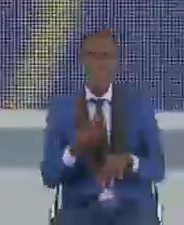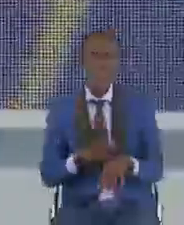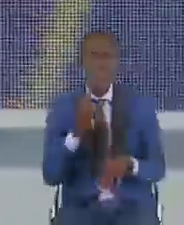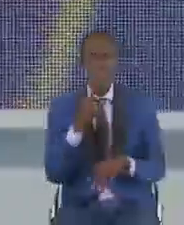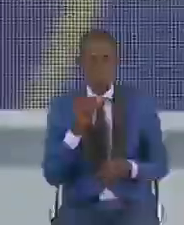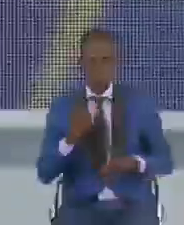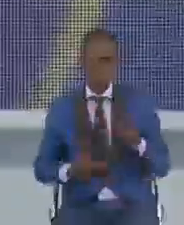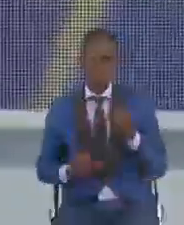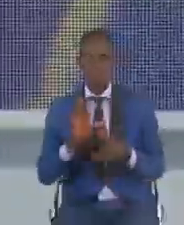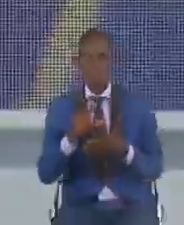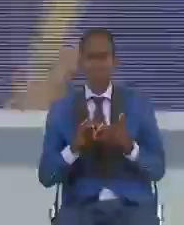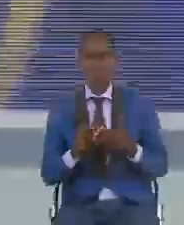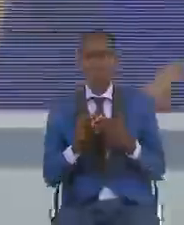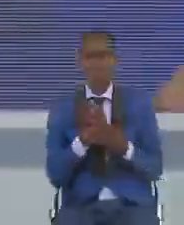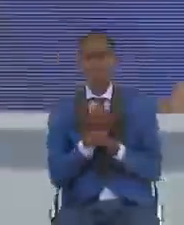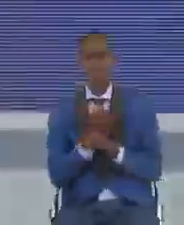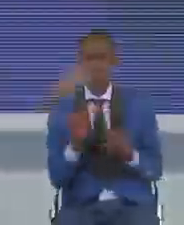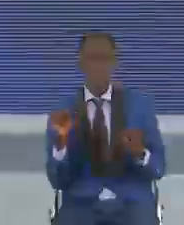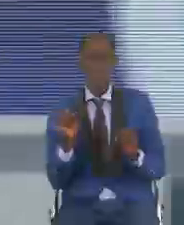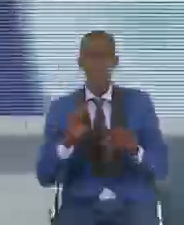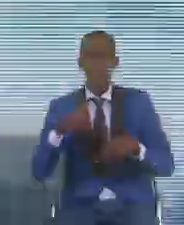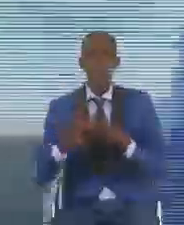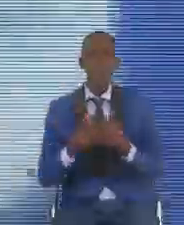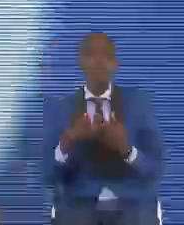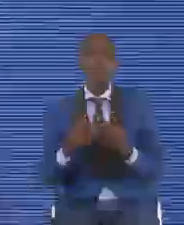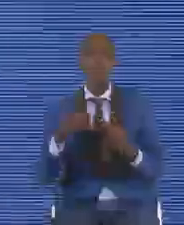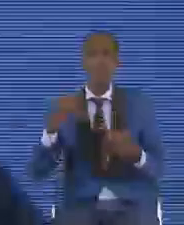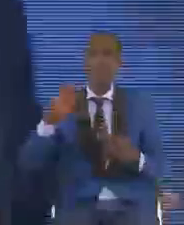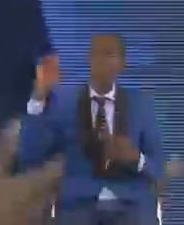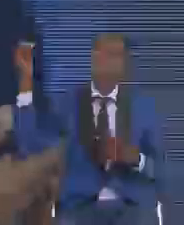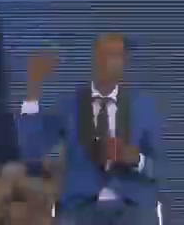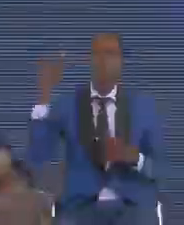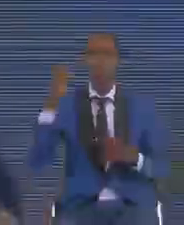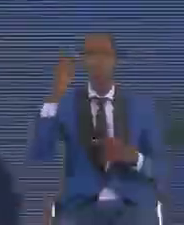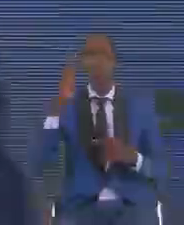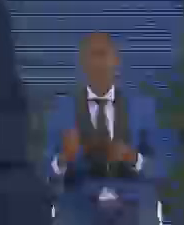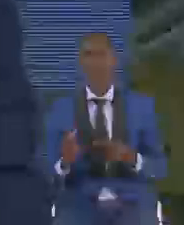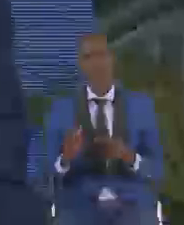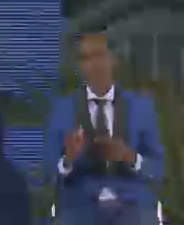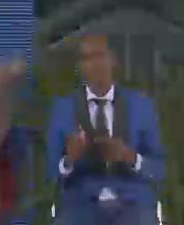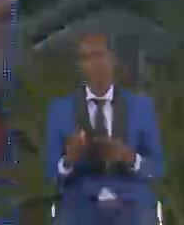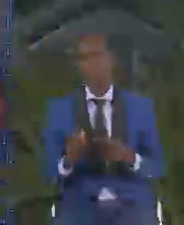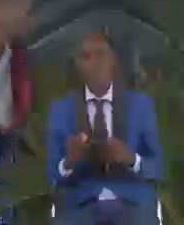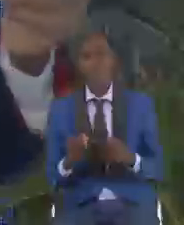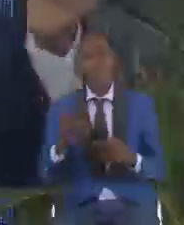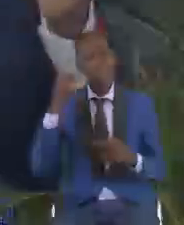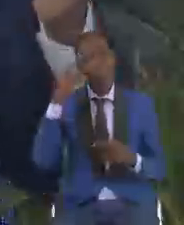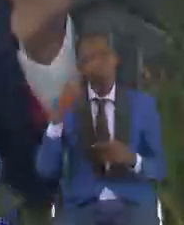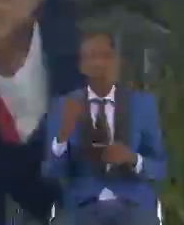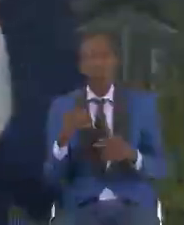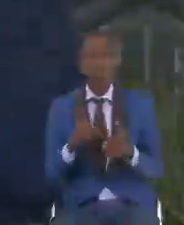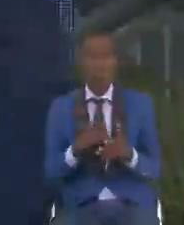your salvation, go back to the grace of God. What's grace? It is